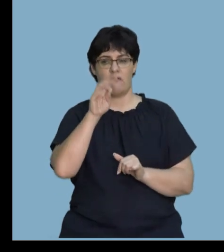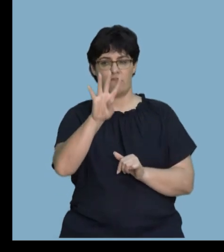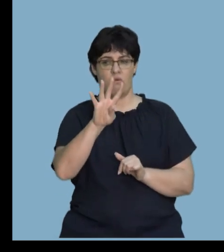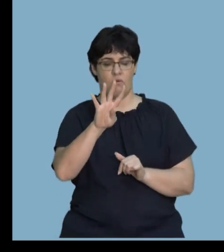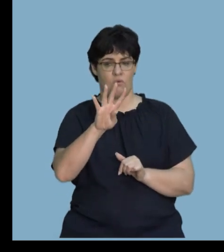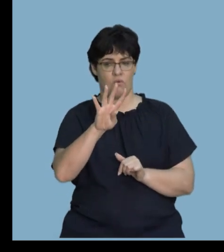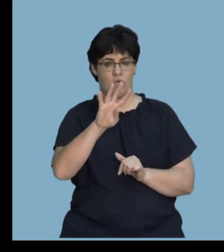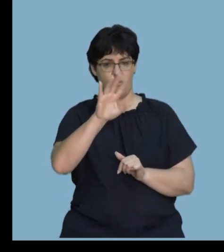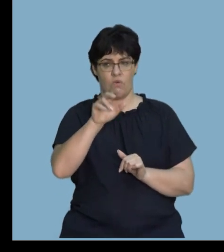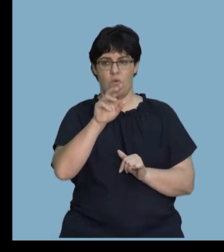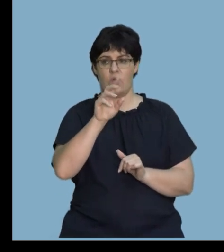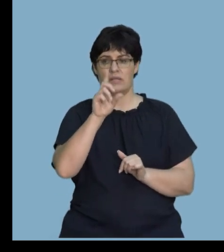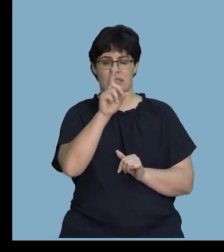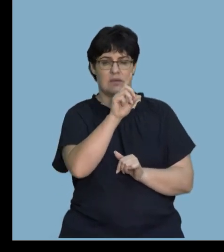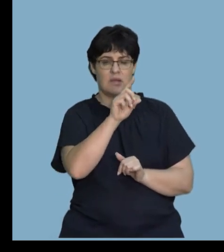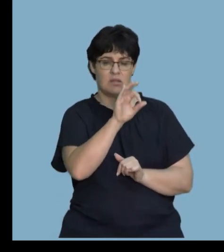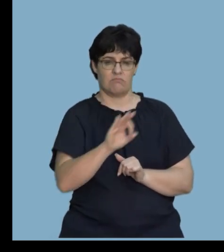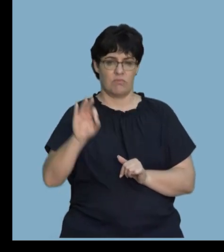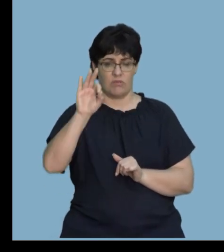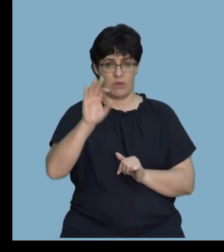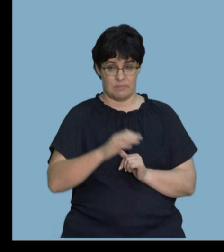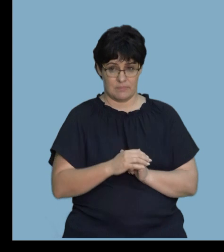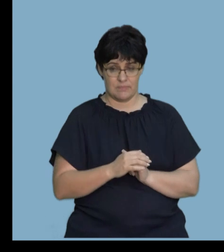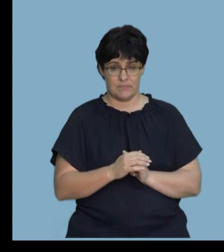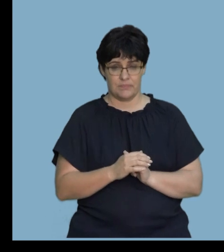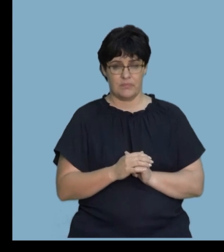cubic decimeter per mole. Okay, so then